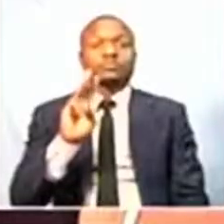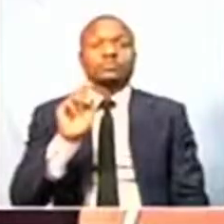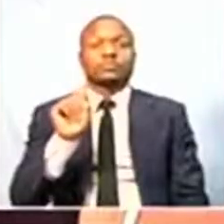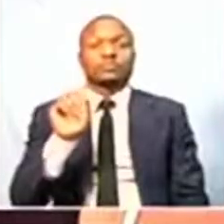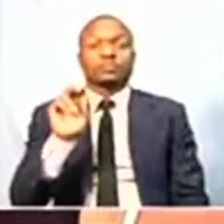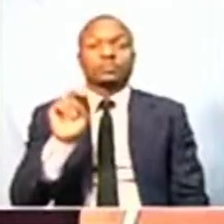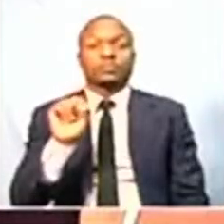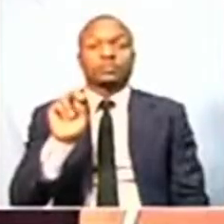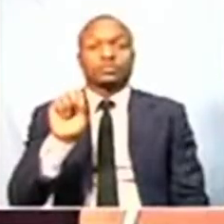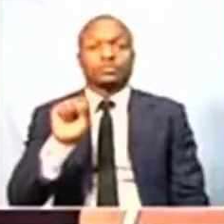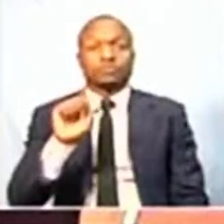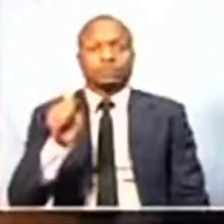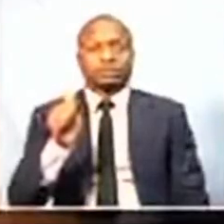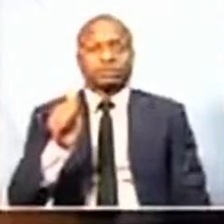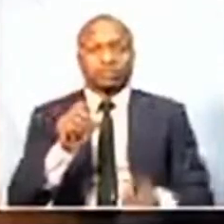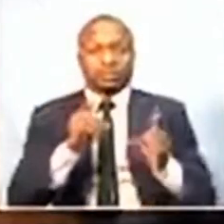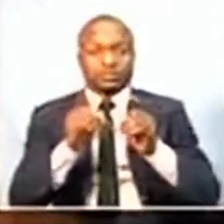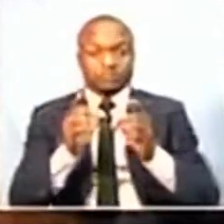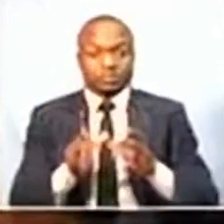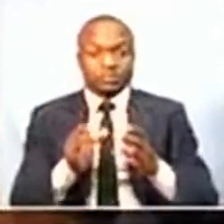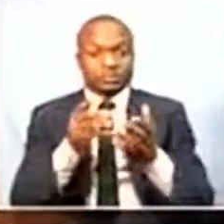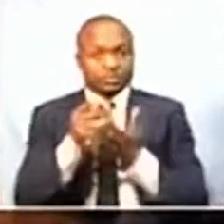Finance. Thank you.